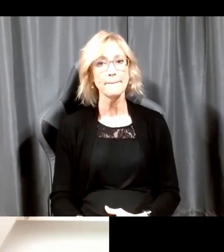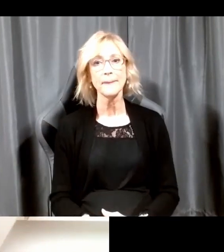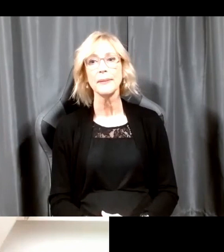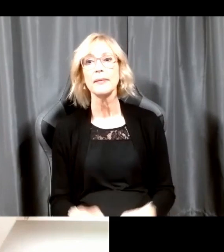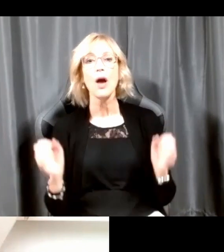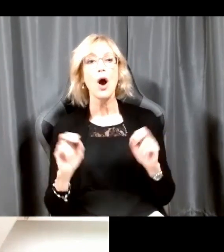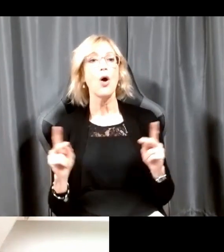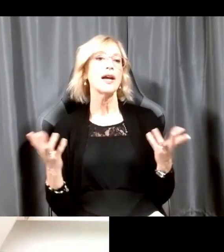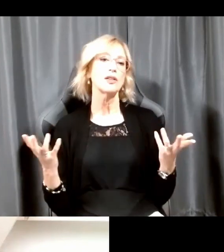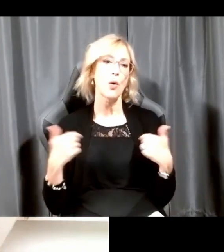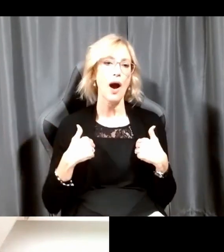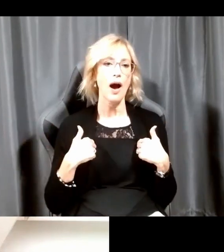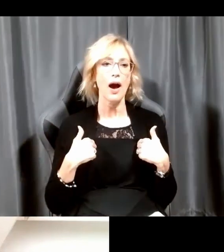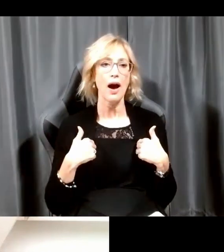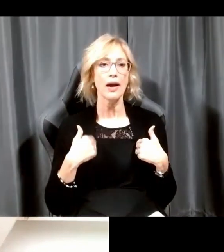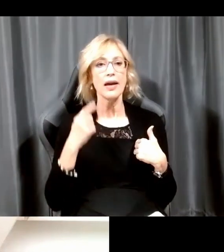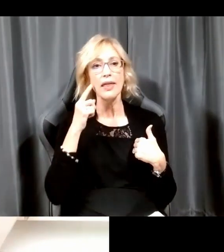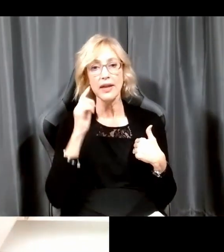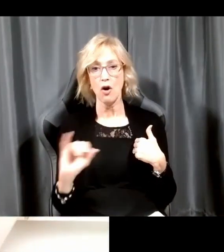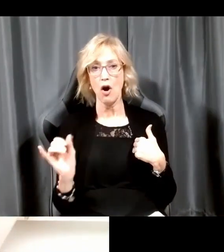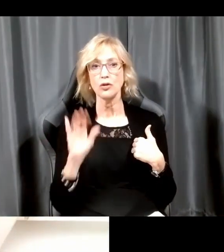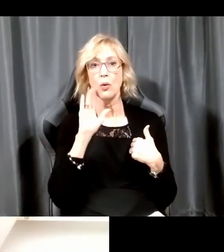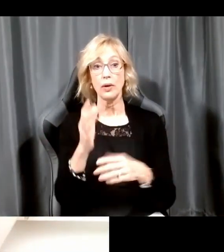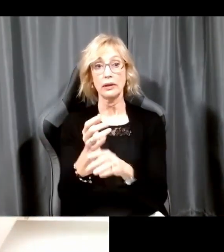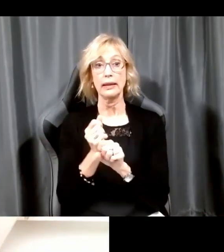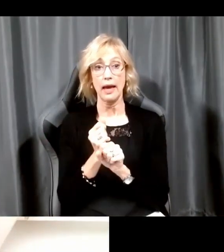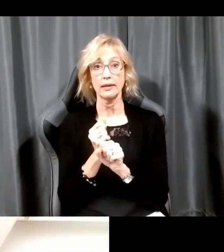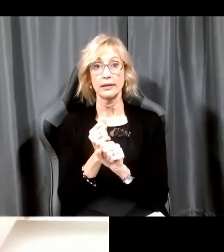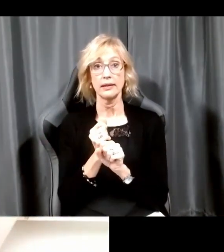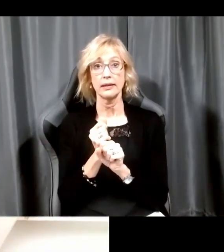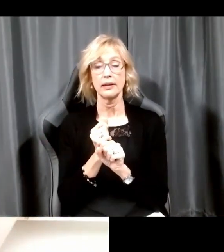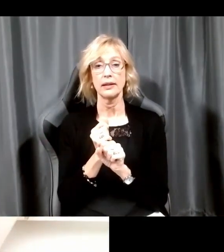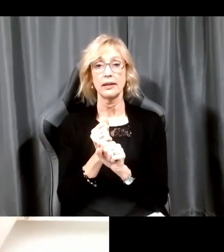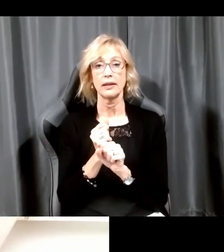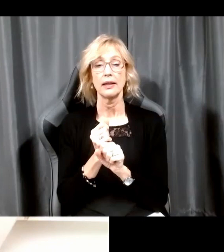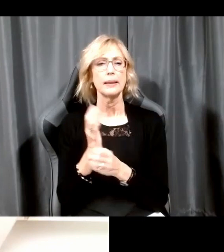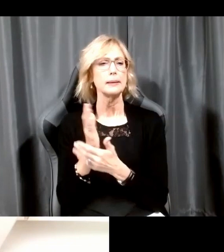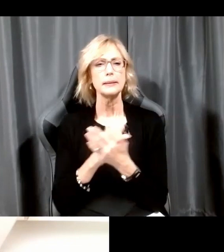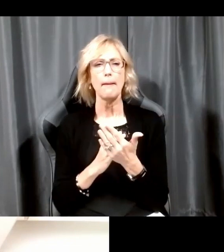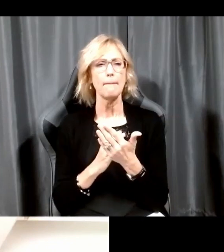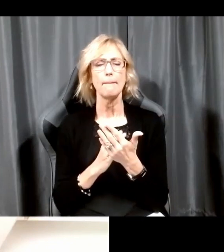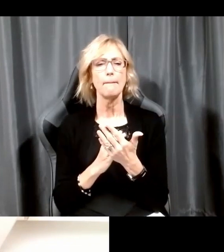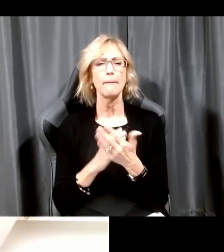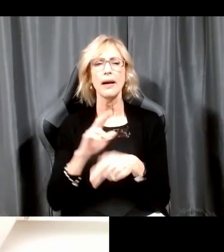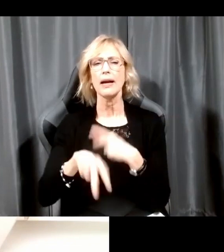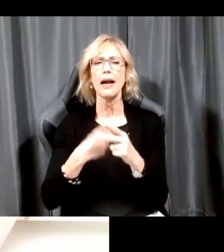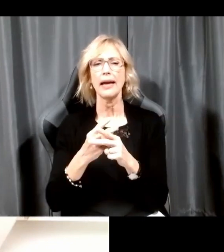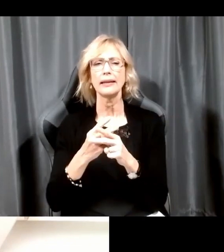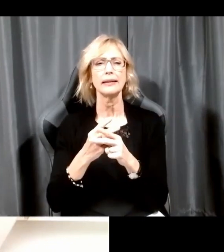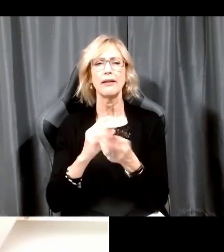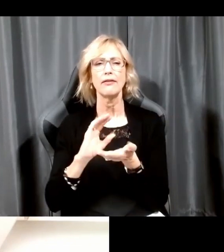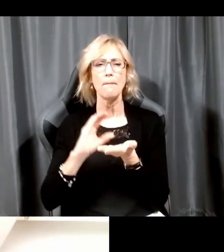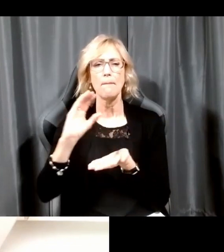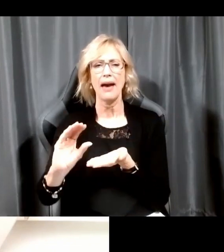Okay, so I believe you all will be also receiving some sort of packet, right,